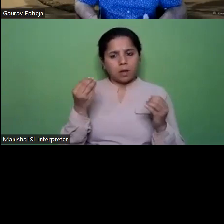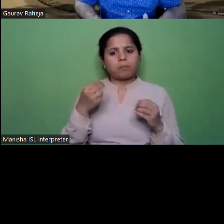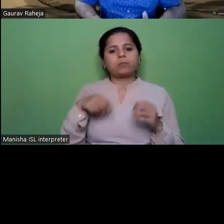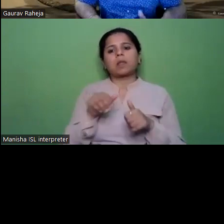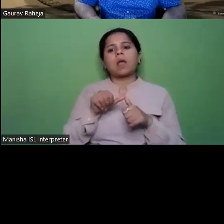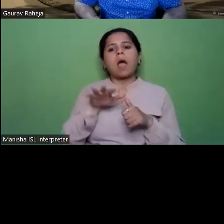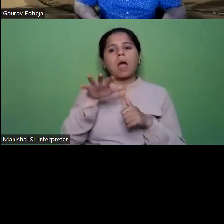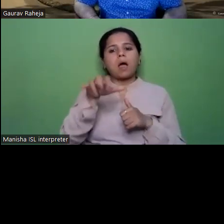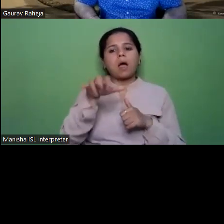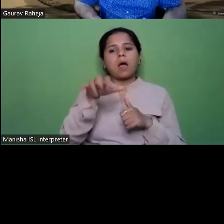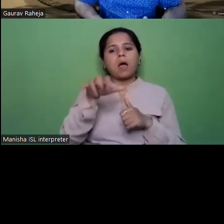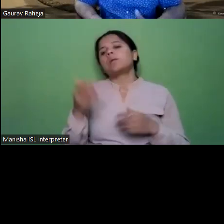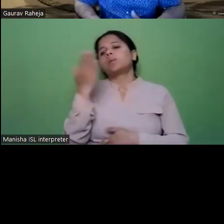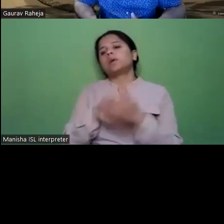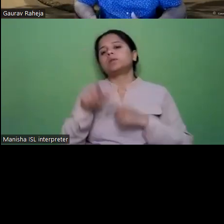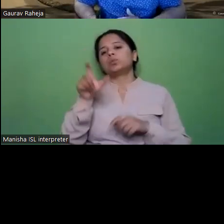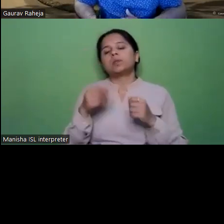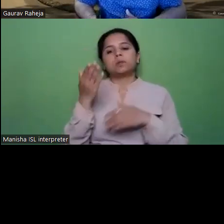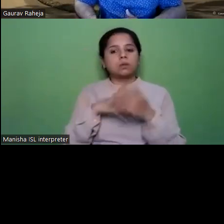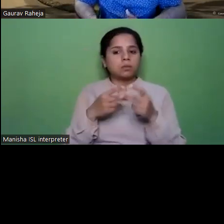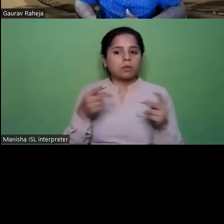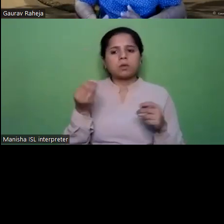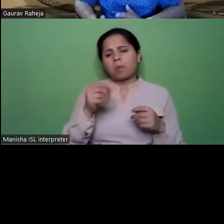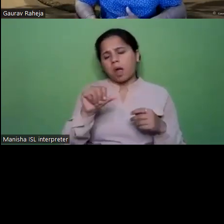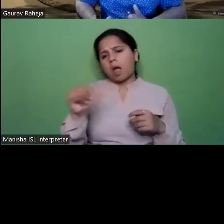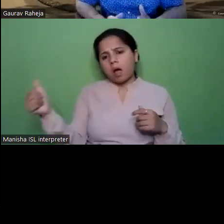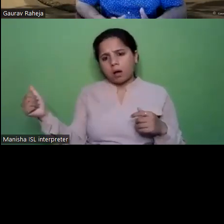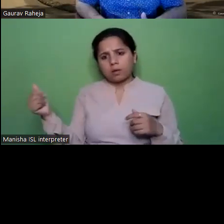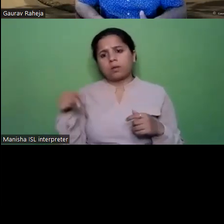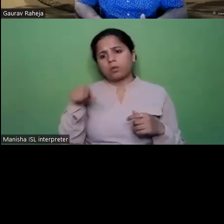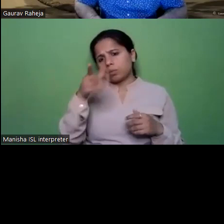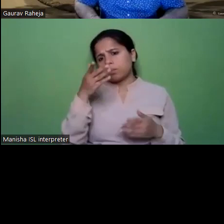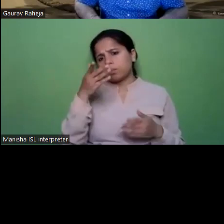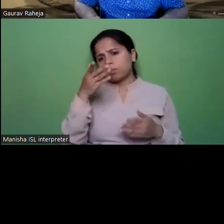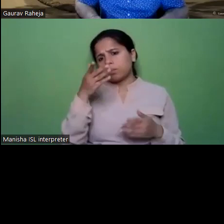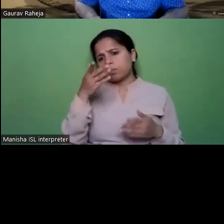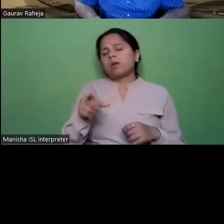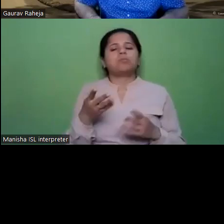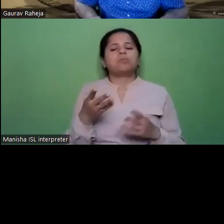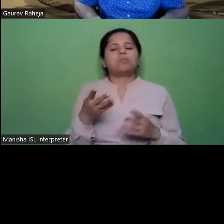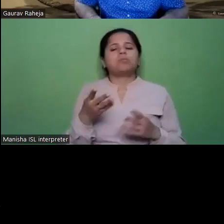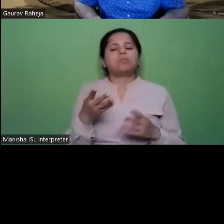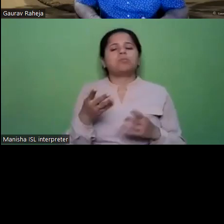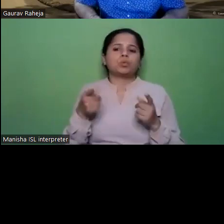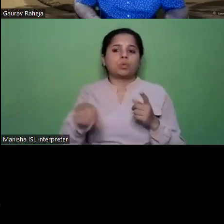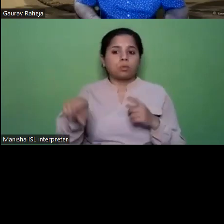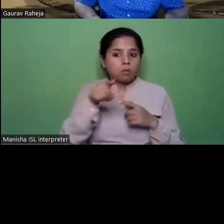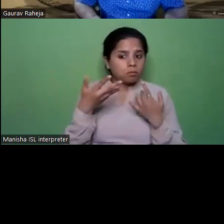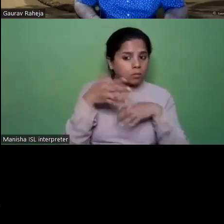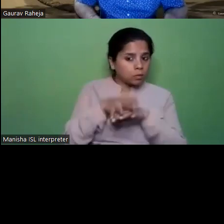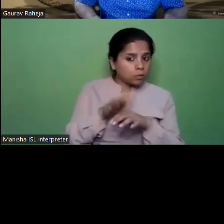people with disabilities. Certain others, I believe you also have a role to play. Are you an inclusive